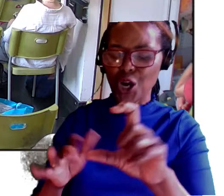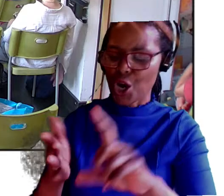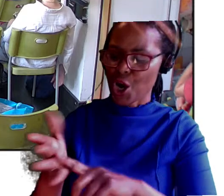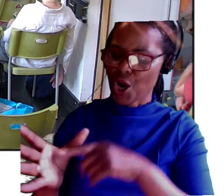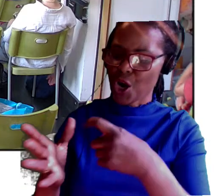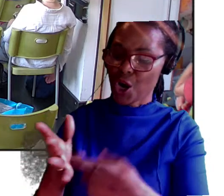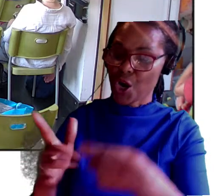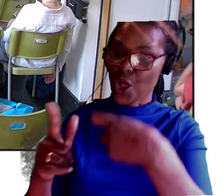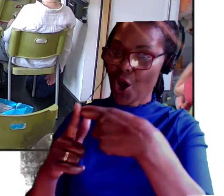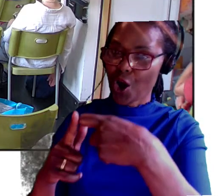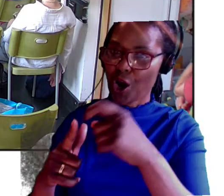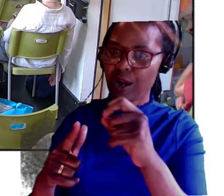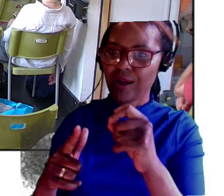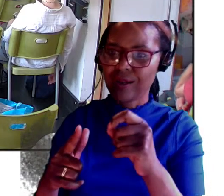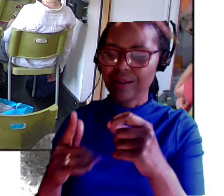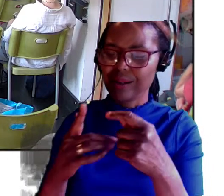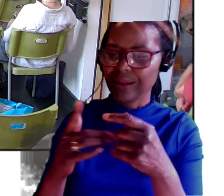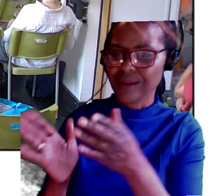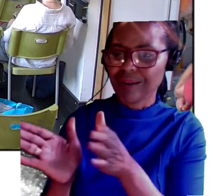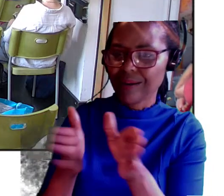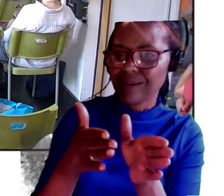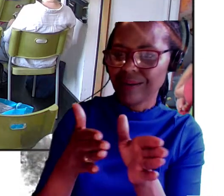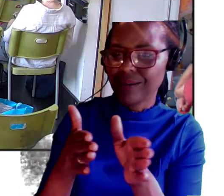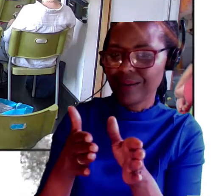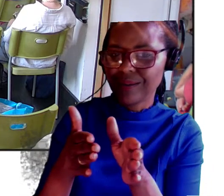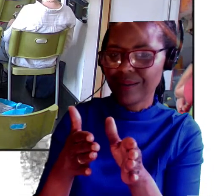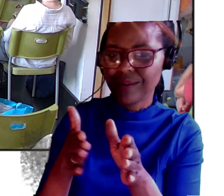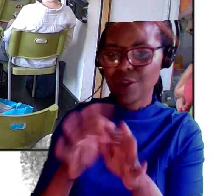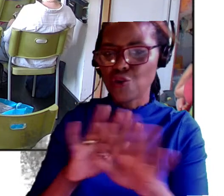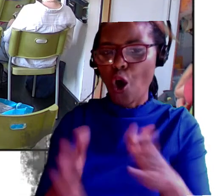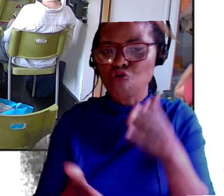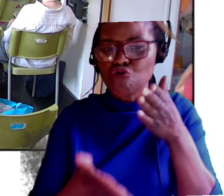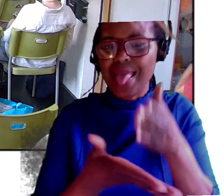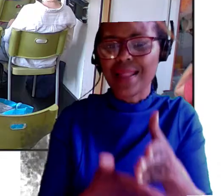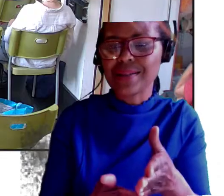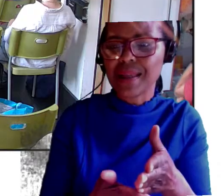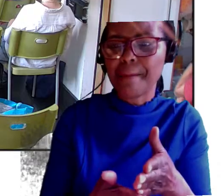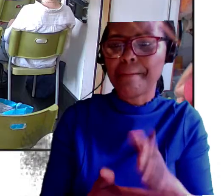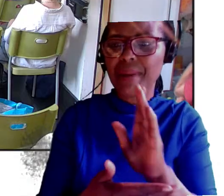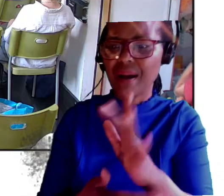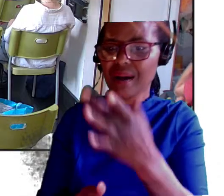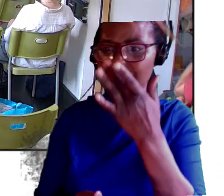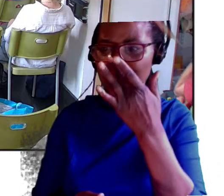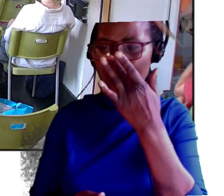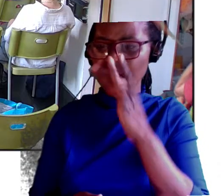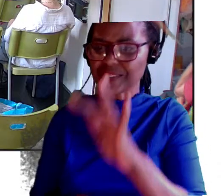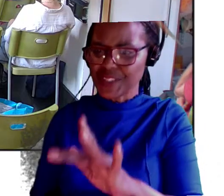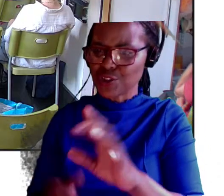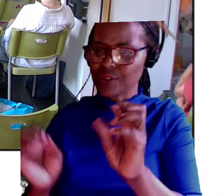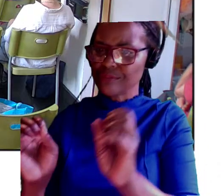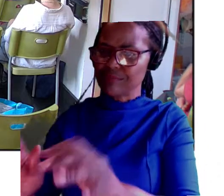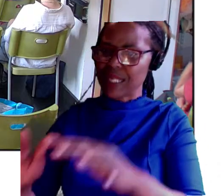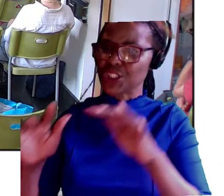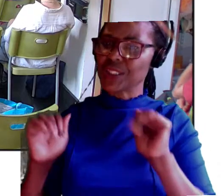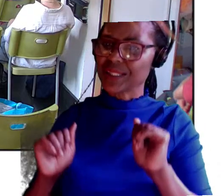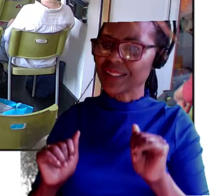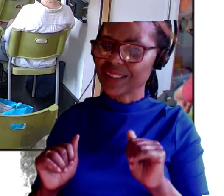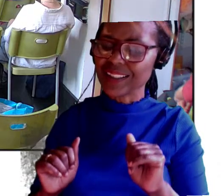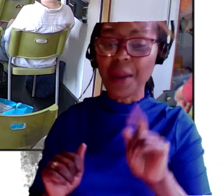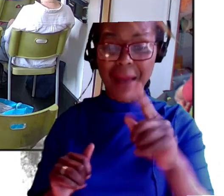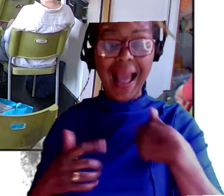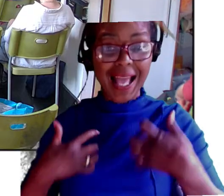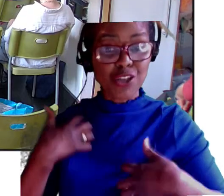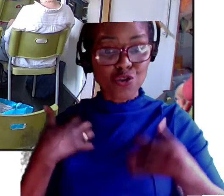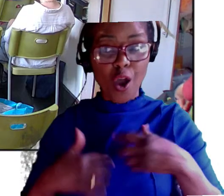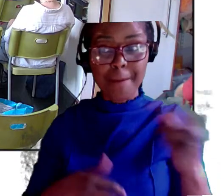of foregrounding the realism of those technologies. I enjoy both kinds. I enjoy writing